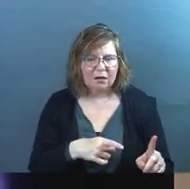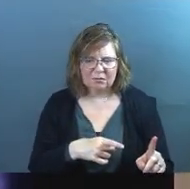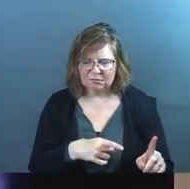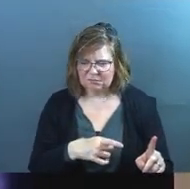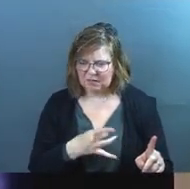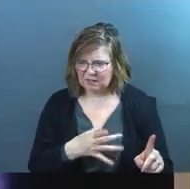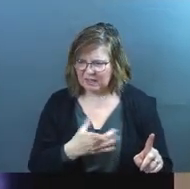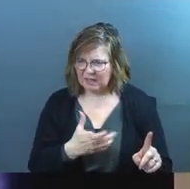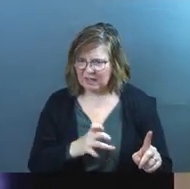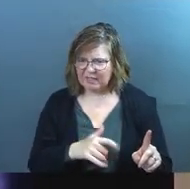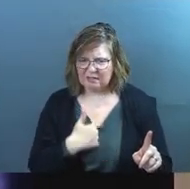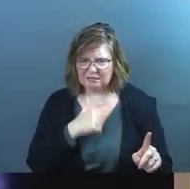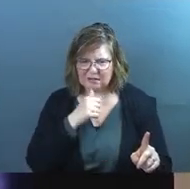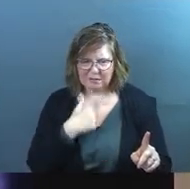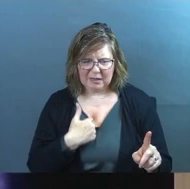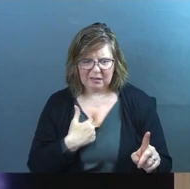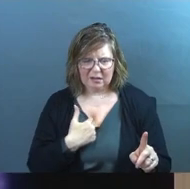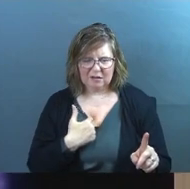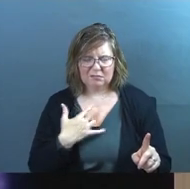don't really like that they got that.